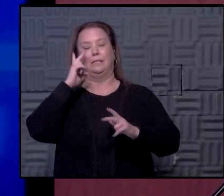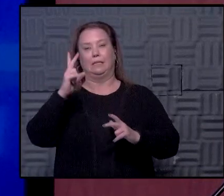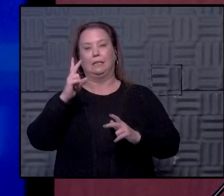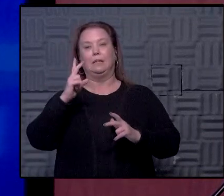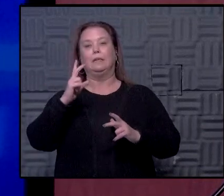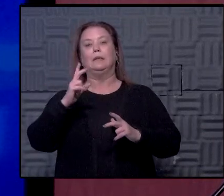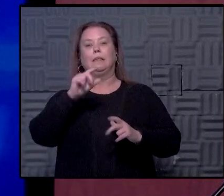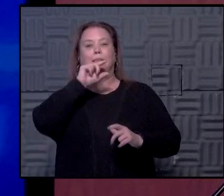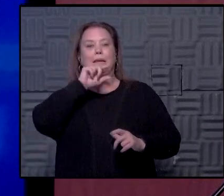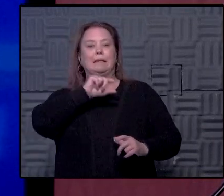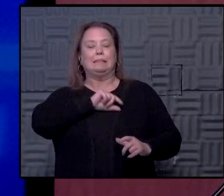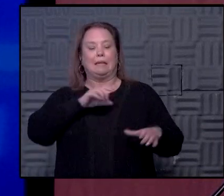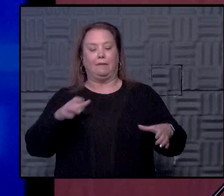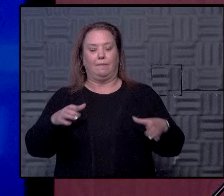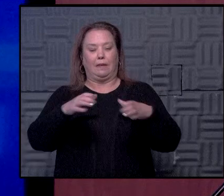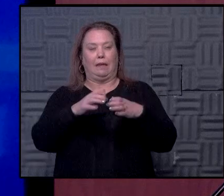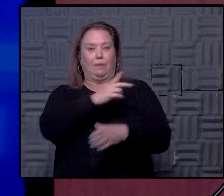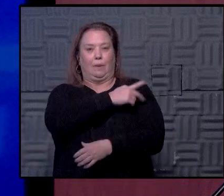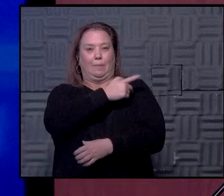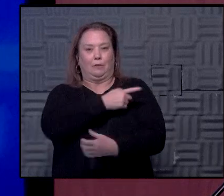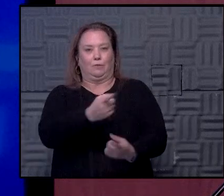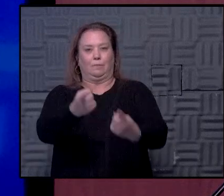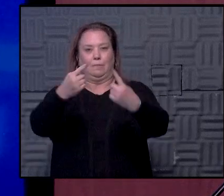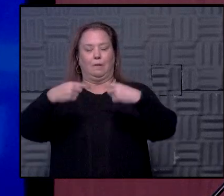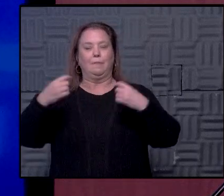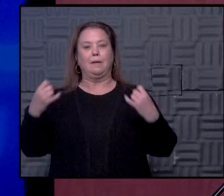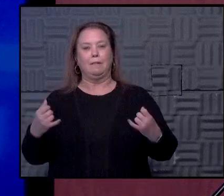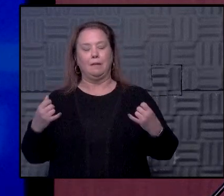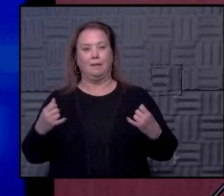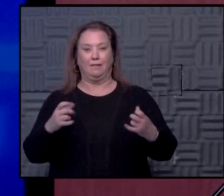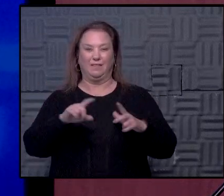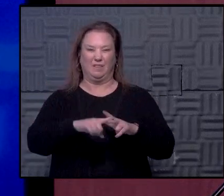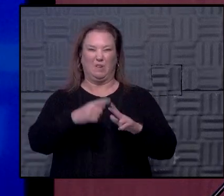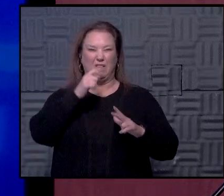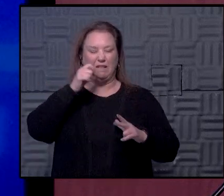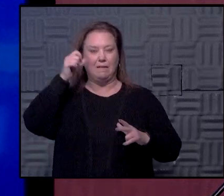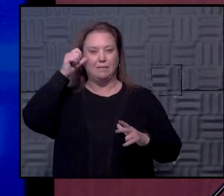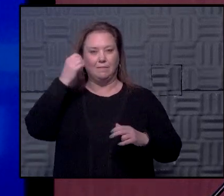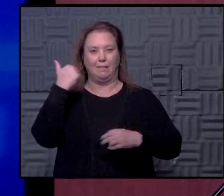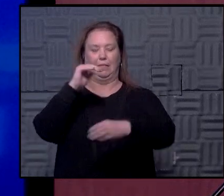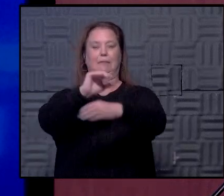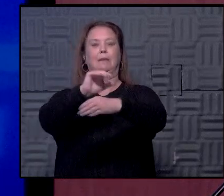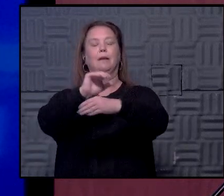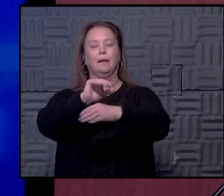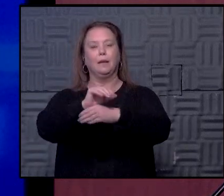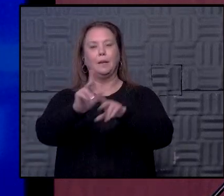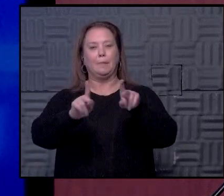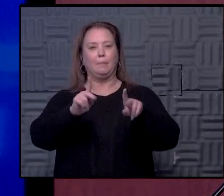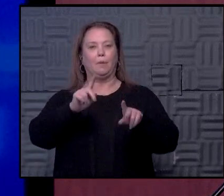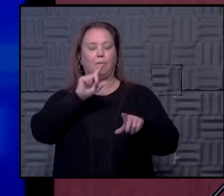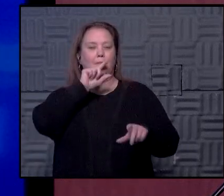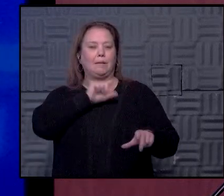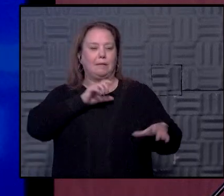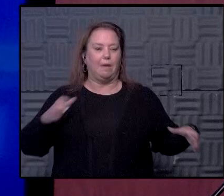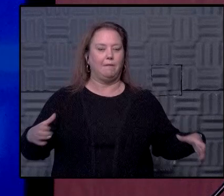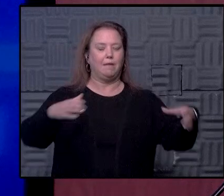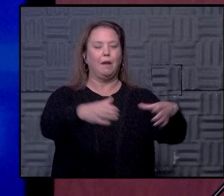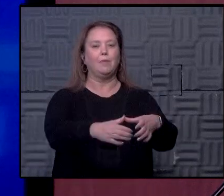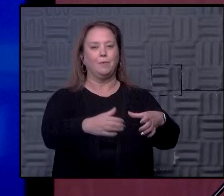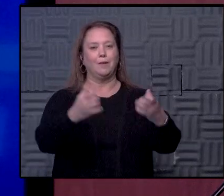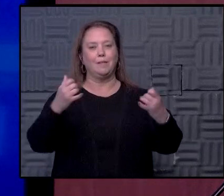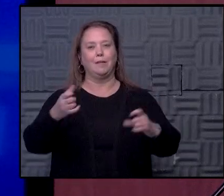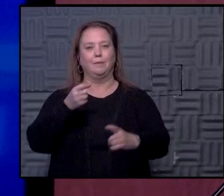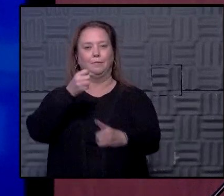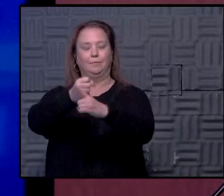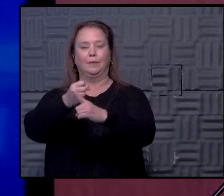to see some of the Thanksgiving gathering patients coming in. It started yesterday and last night, and I just, we hope that most people